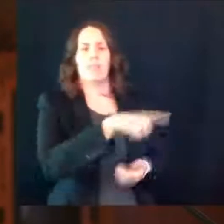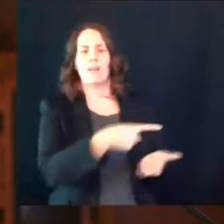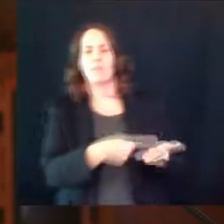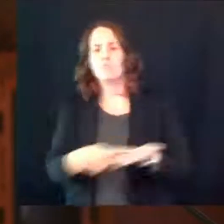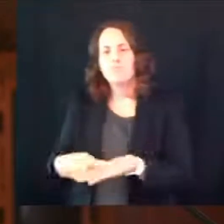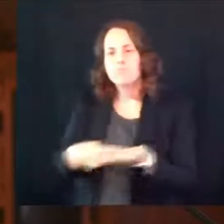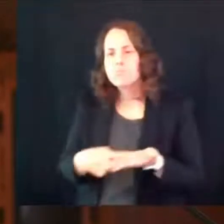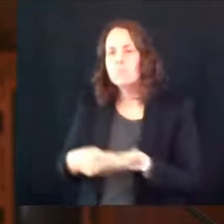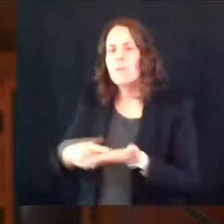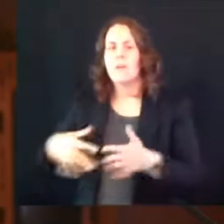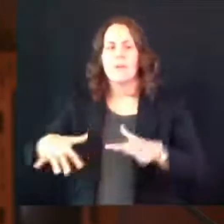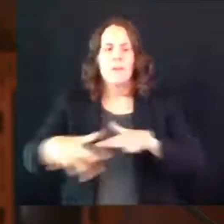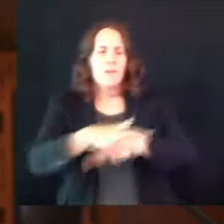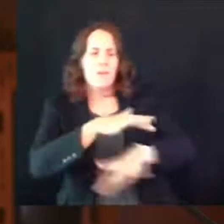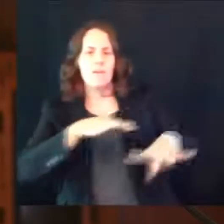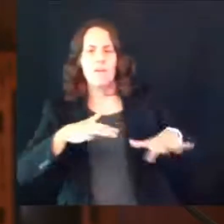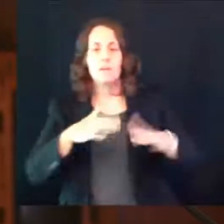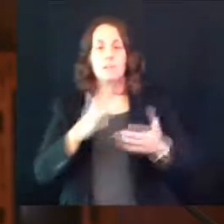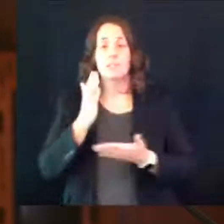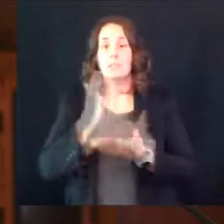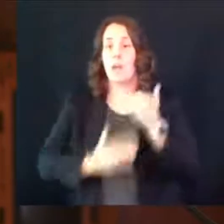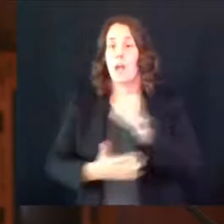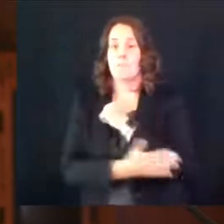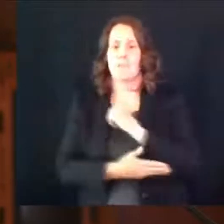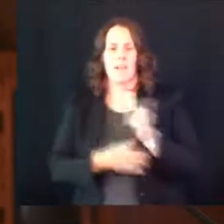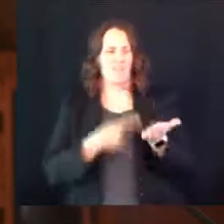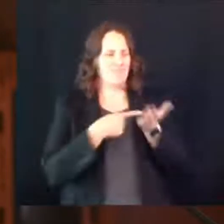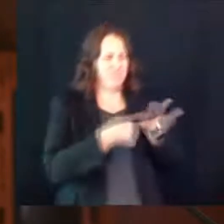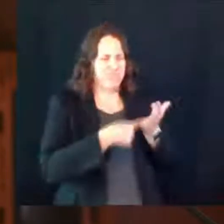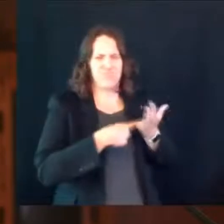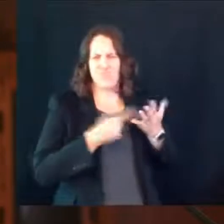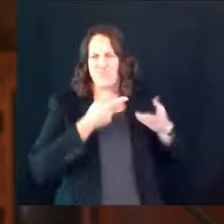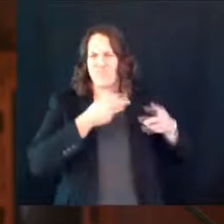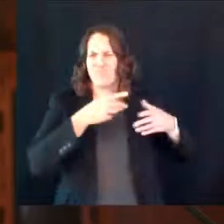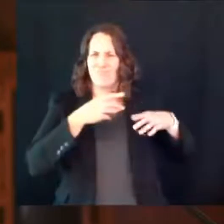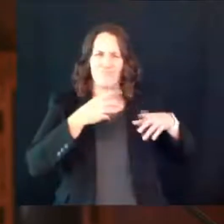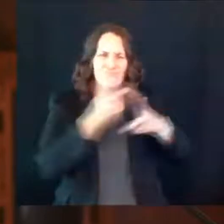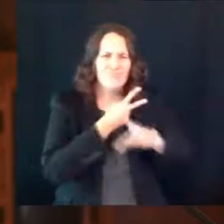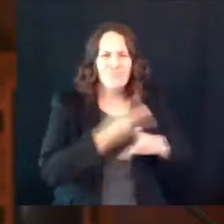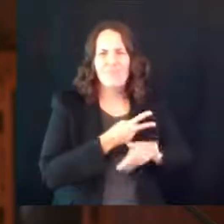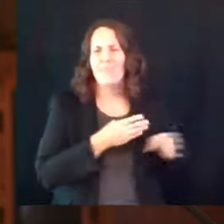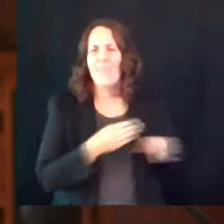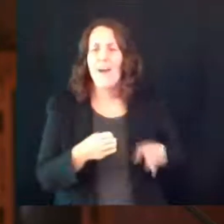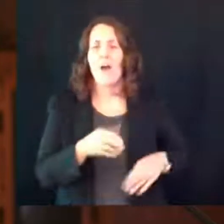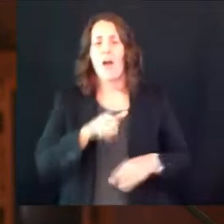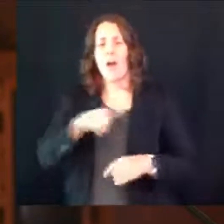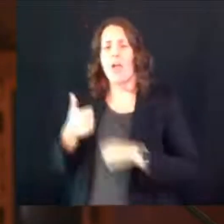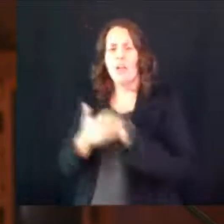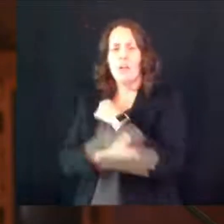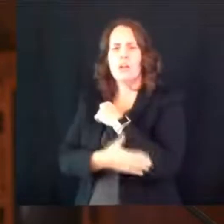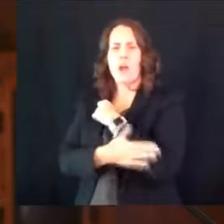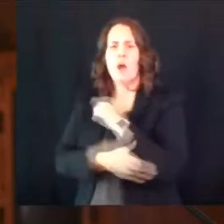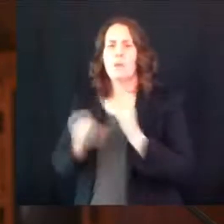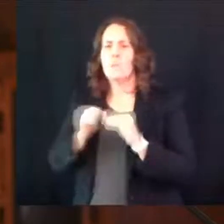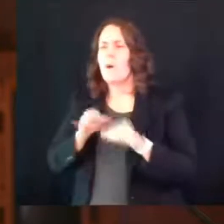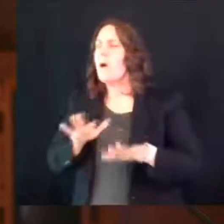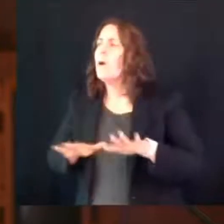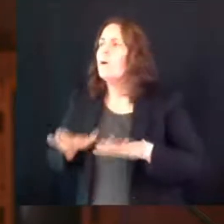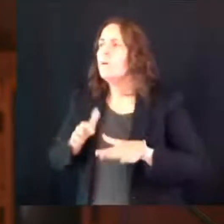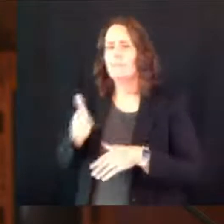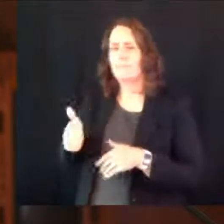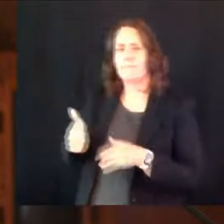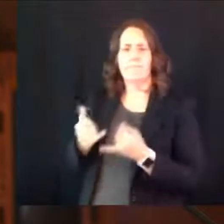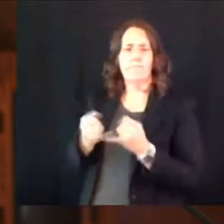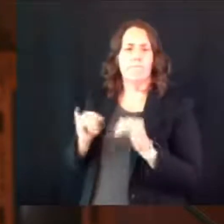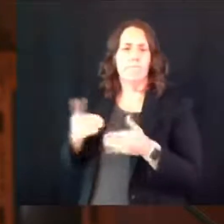communities and how they are interacting with local public health and their systems more broadly to think about doing the